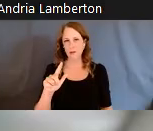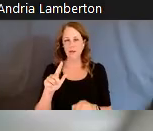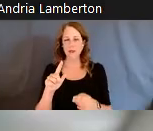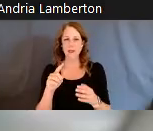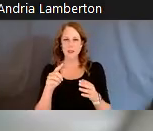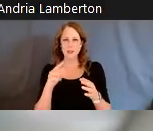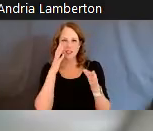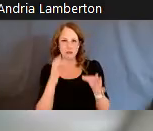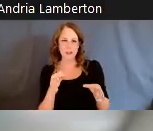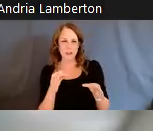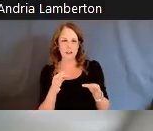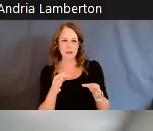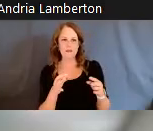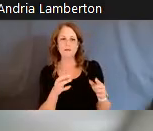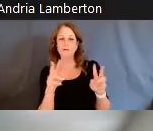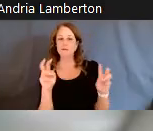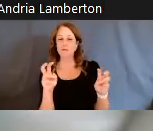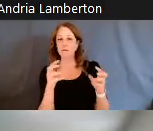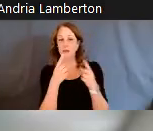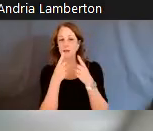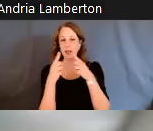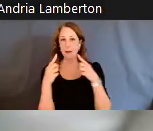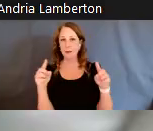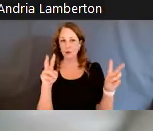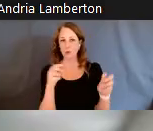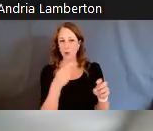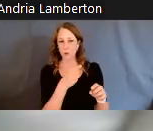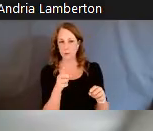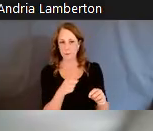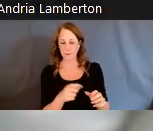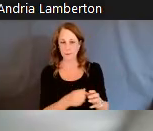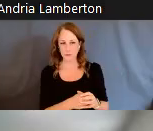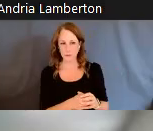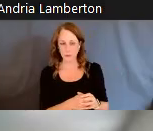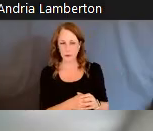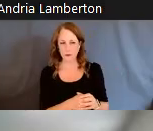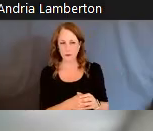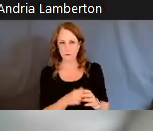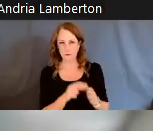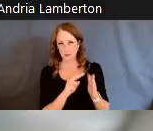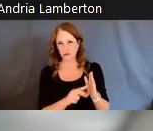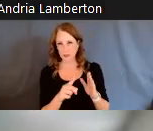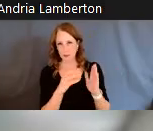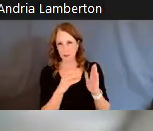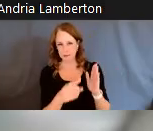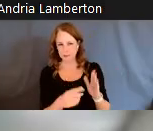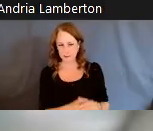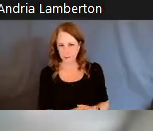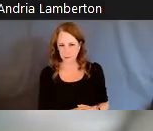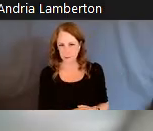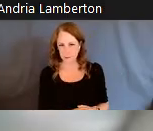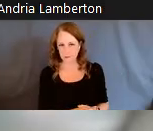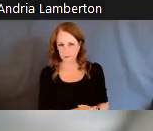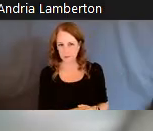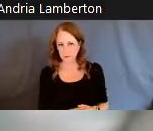case. So long as the prosecutor has probable cause to believe that the accused, the defendant, committed an